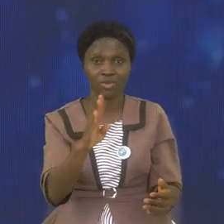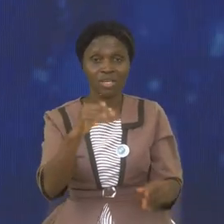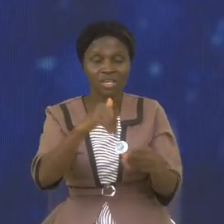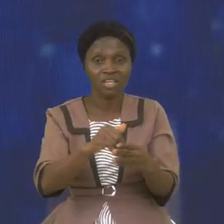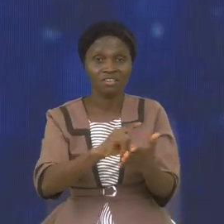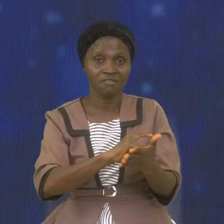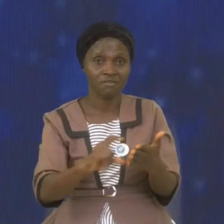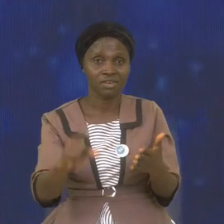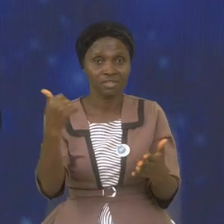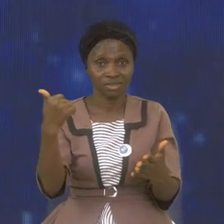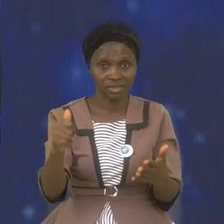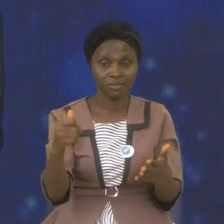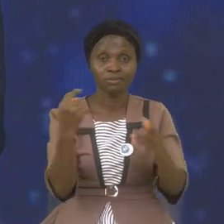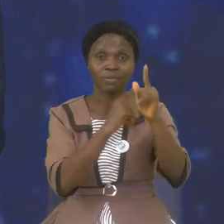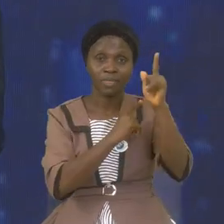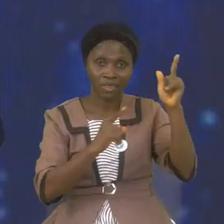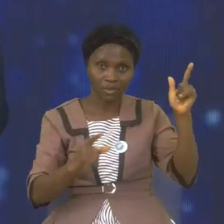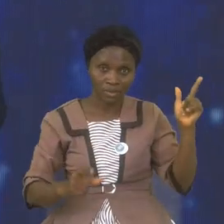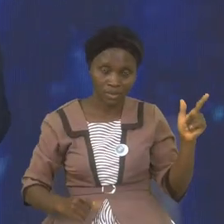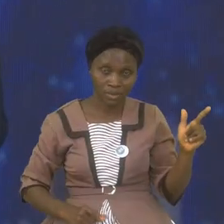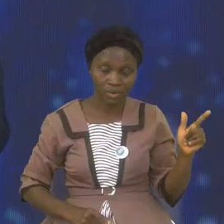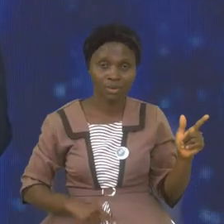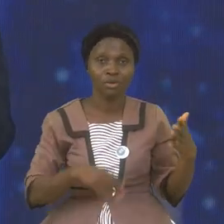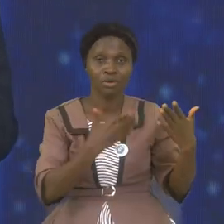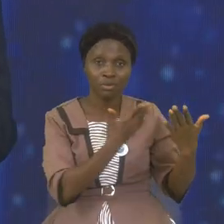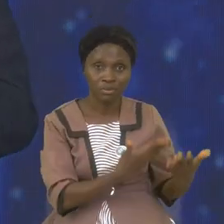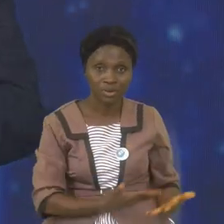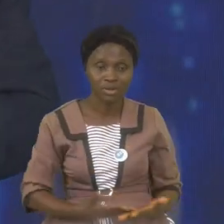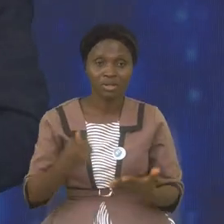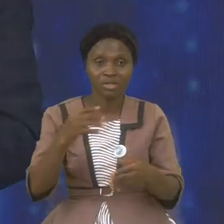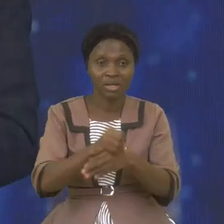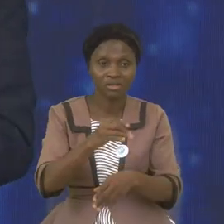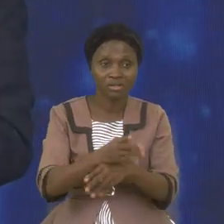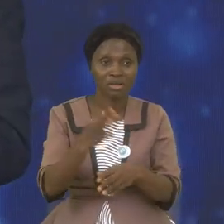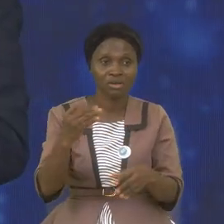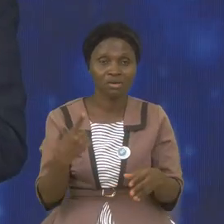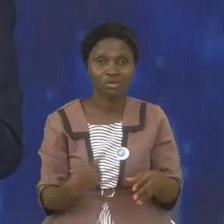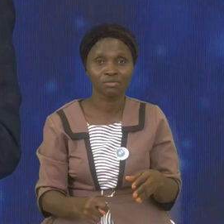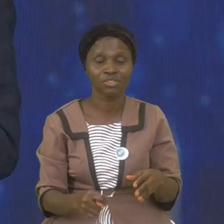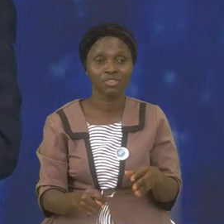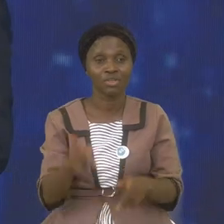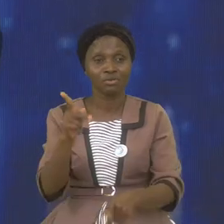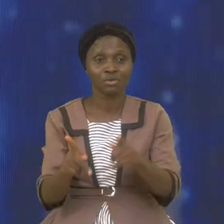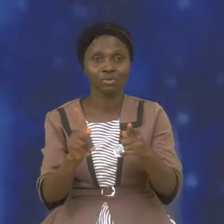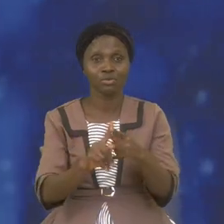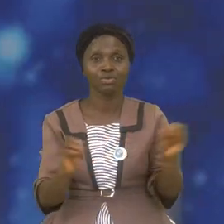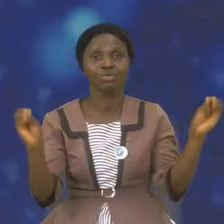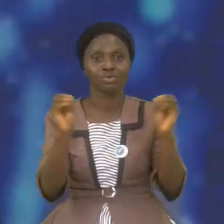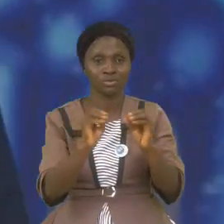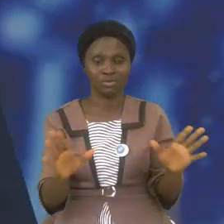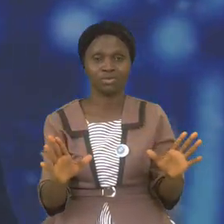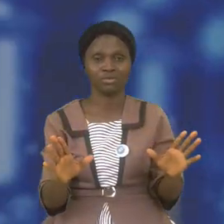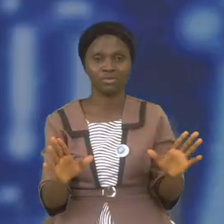the Lord bringeth the counsel of the heathen to naught. In your